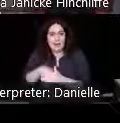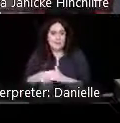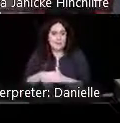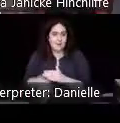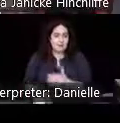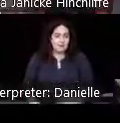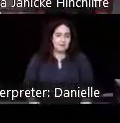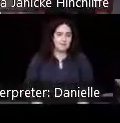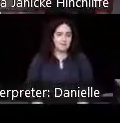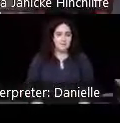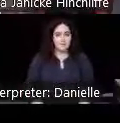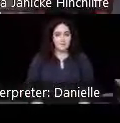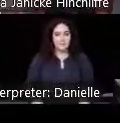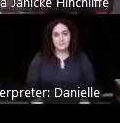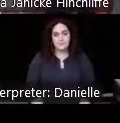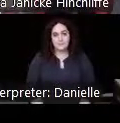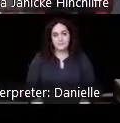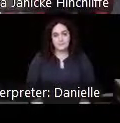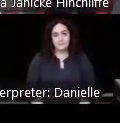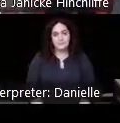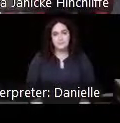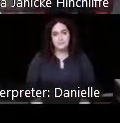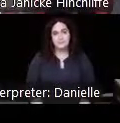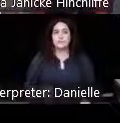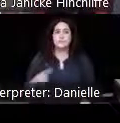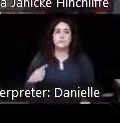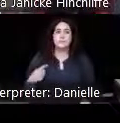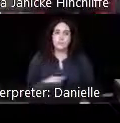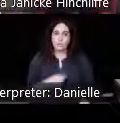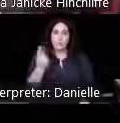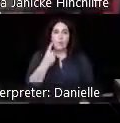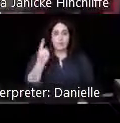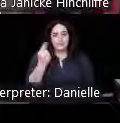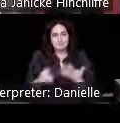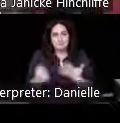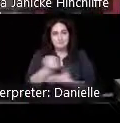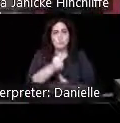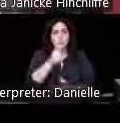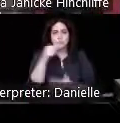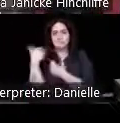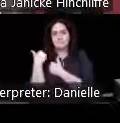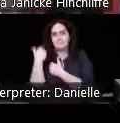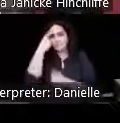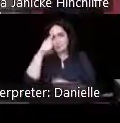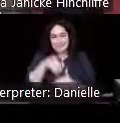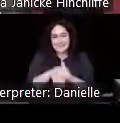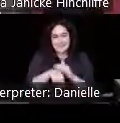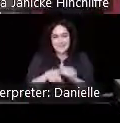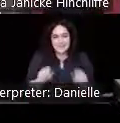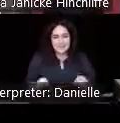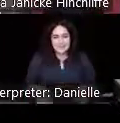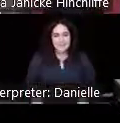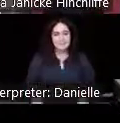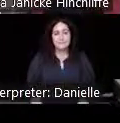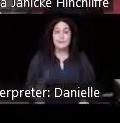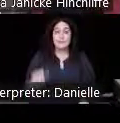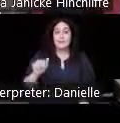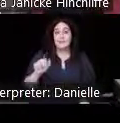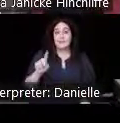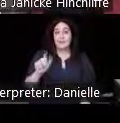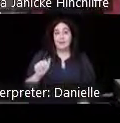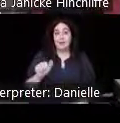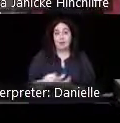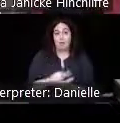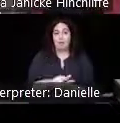also were thinking a lot about the onus of accessibility. ADA often puts this on the individual to advocate for